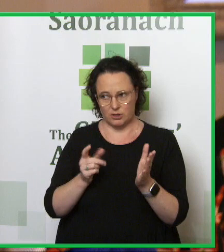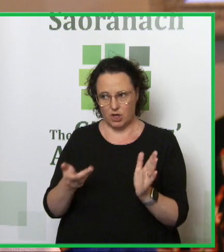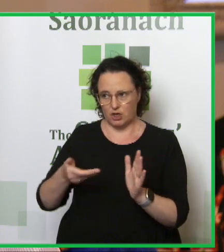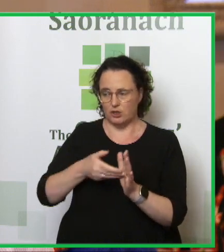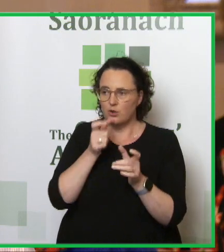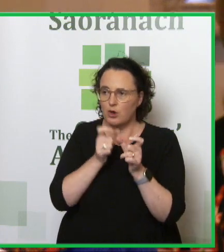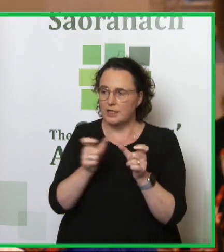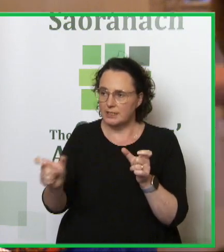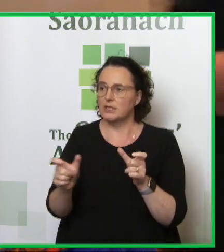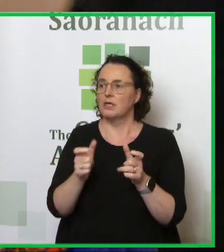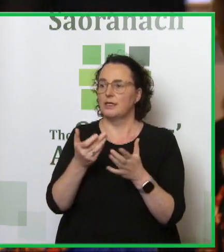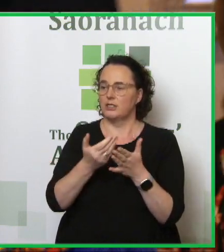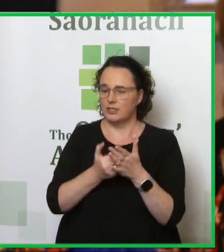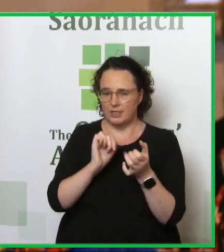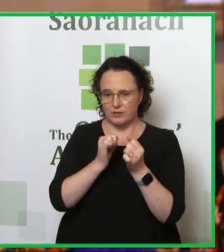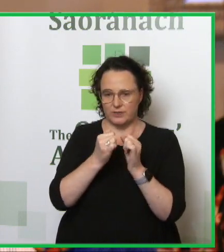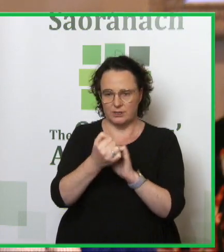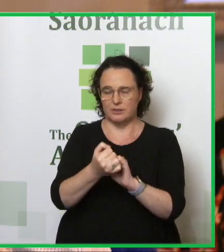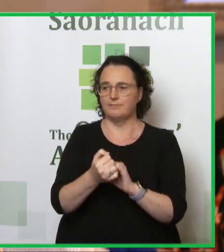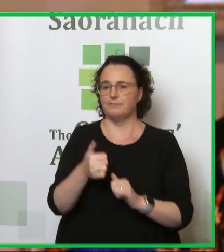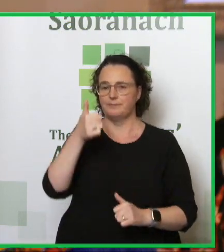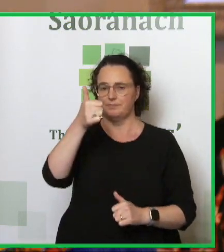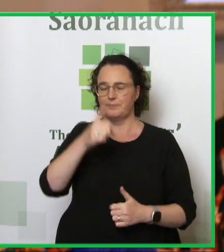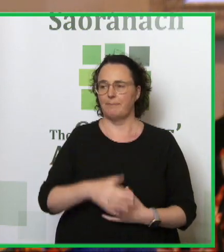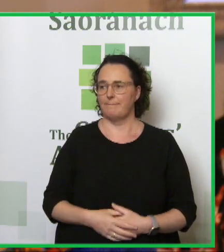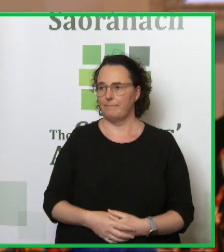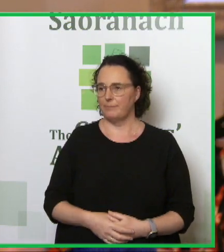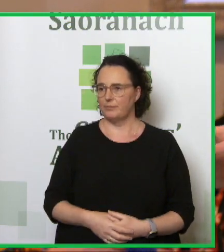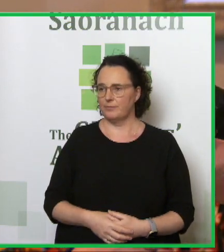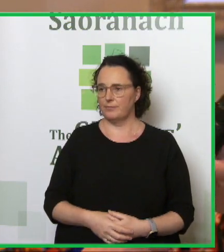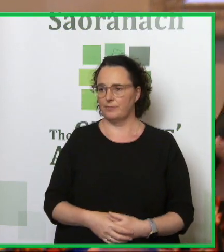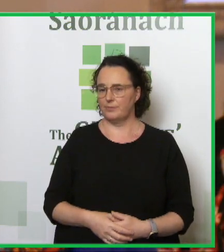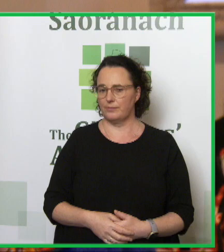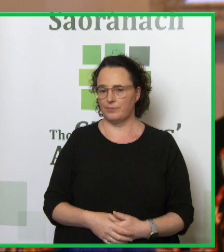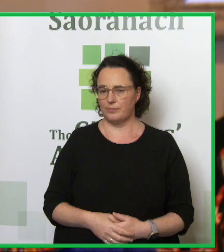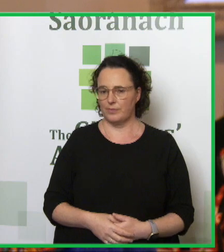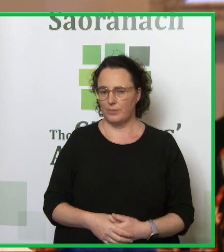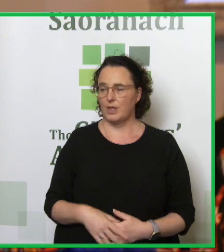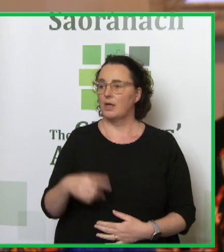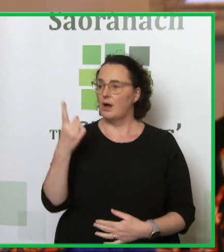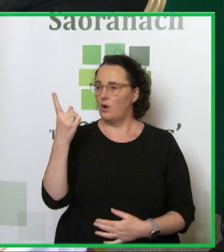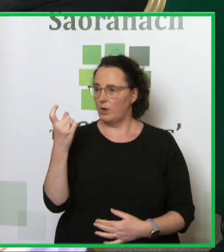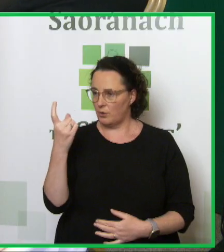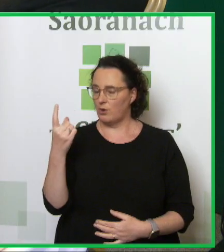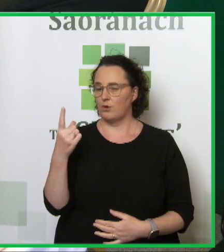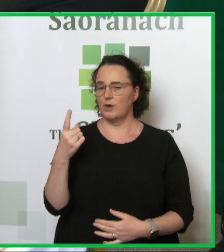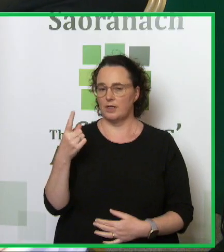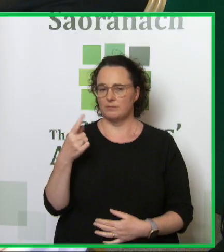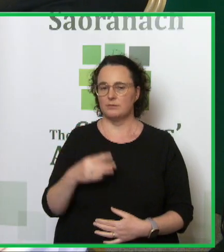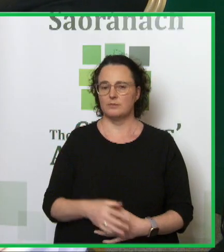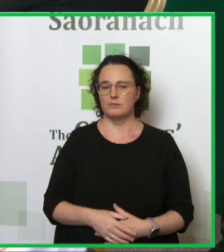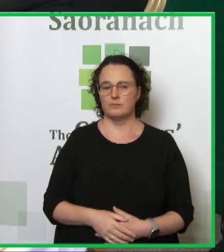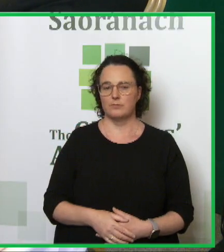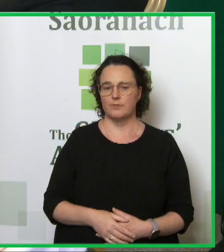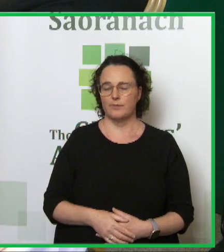or some wording in that line. Yeah, I'm clear. I understand. Okay, John, one more, and I just want to test the room on a few. Why don't